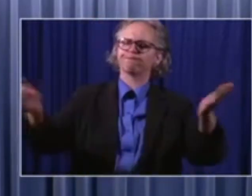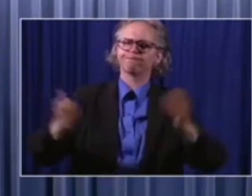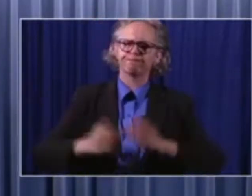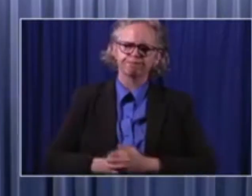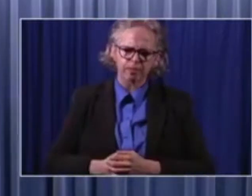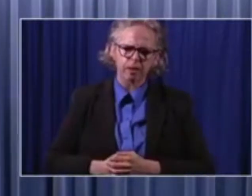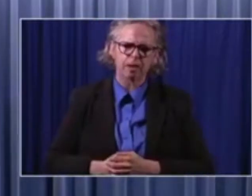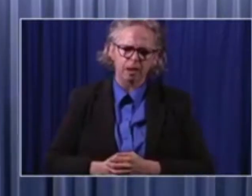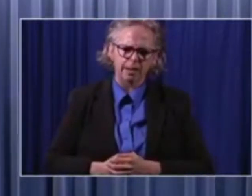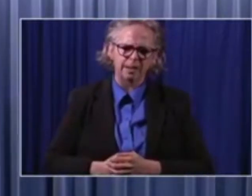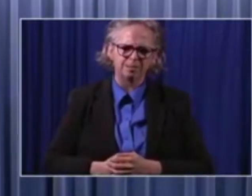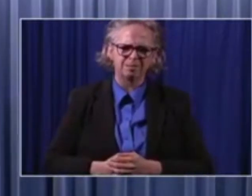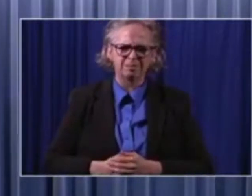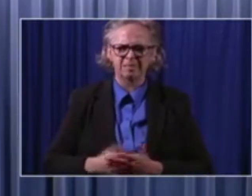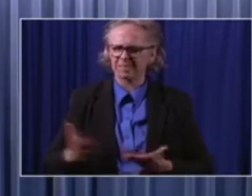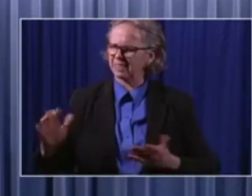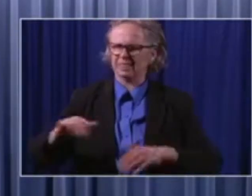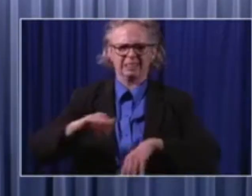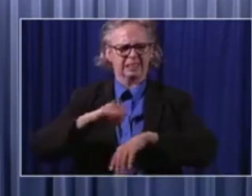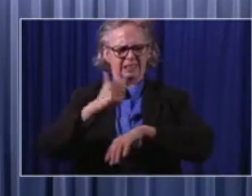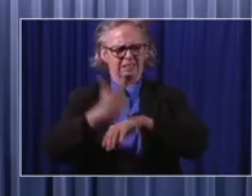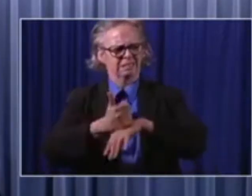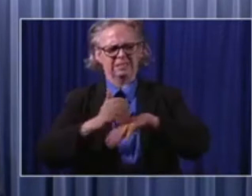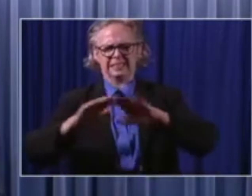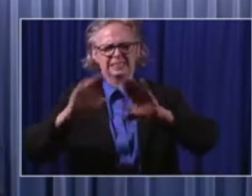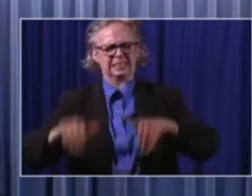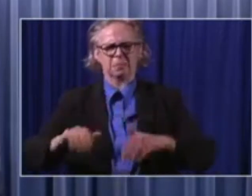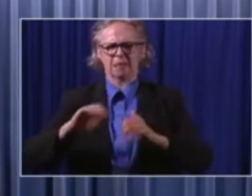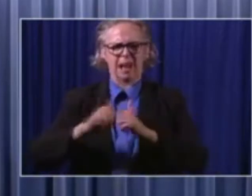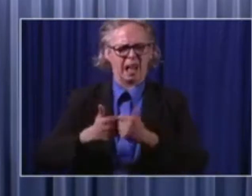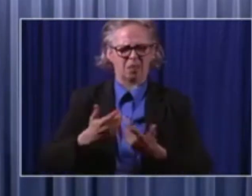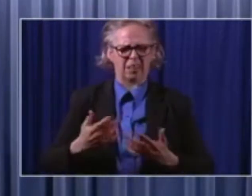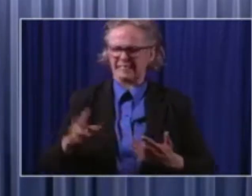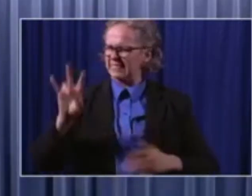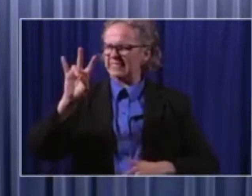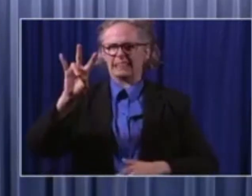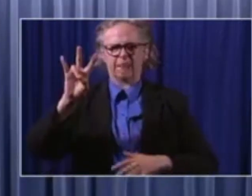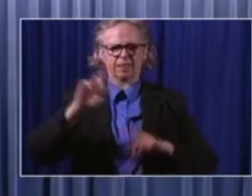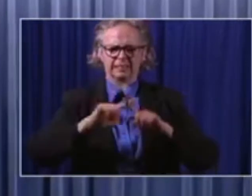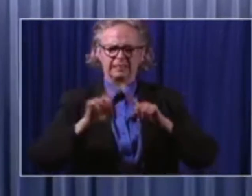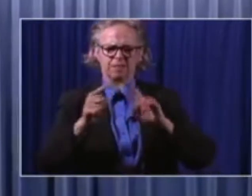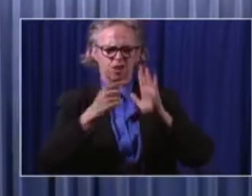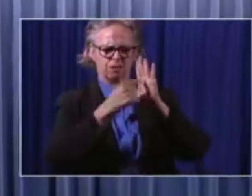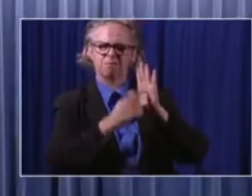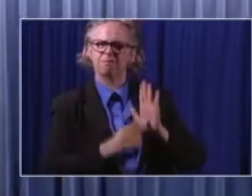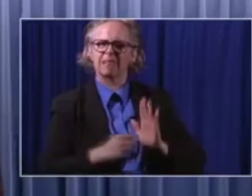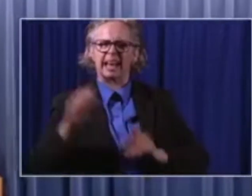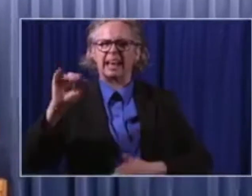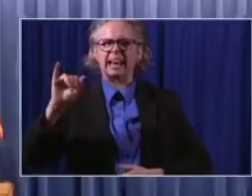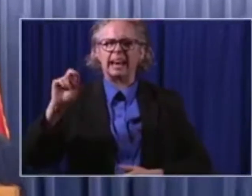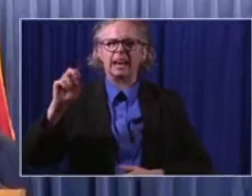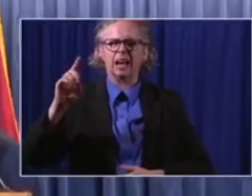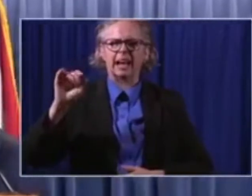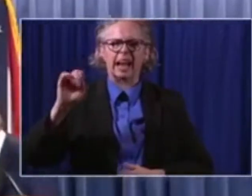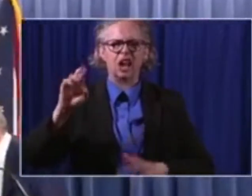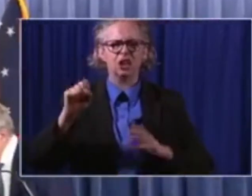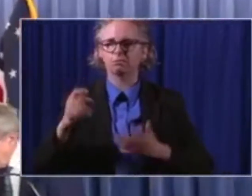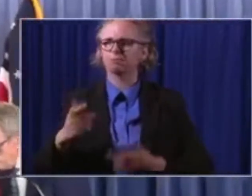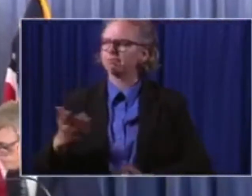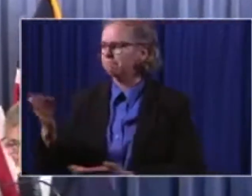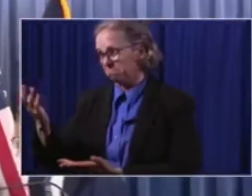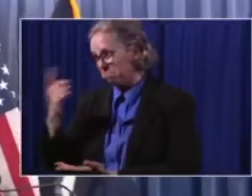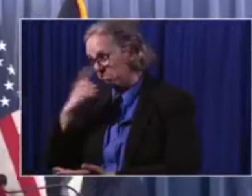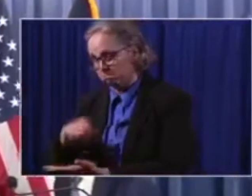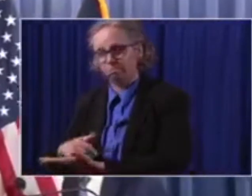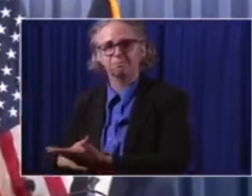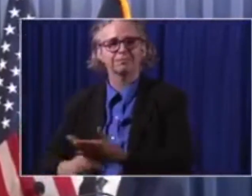how this system works. You have 7 indicators. How did that all come about? Thank you, Governor, for the